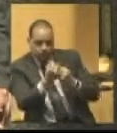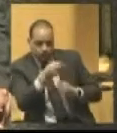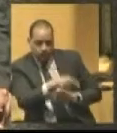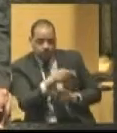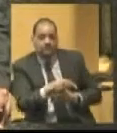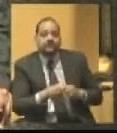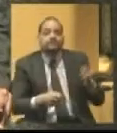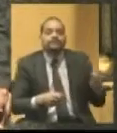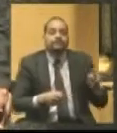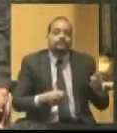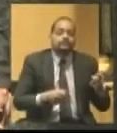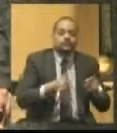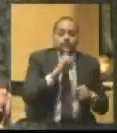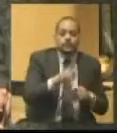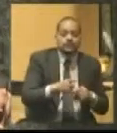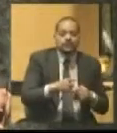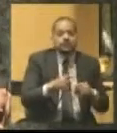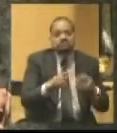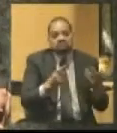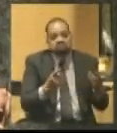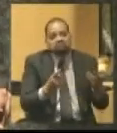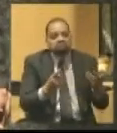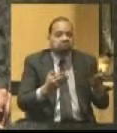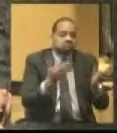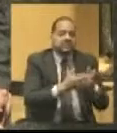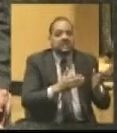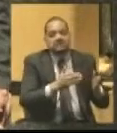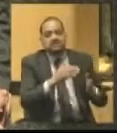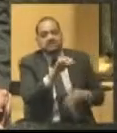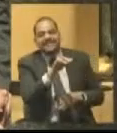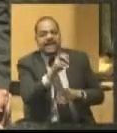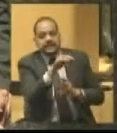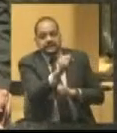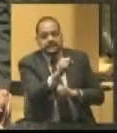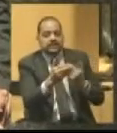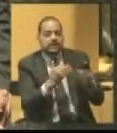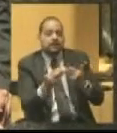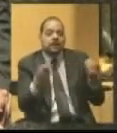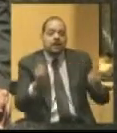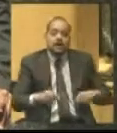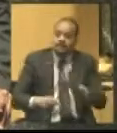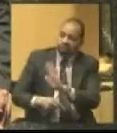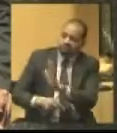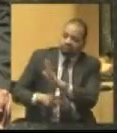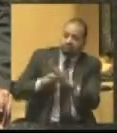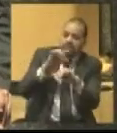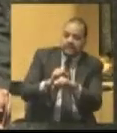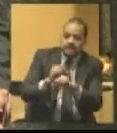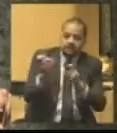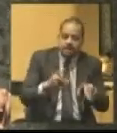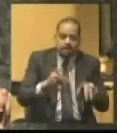the Yanks terribly, the slaves went back to their work, lest their master, quote, flog us if he sees us idle and whip us for talking to you, end